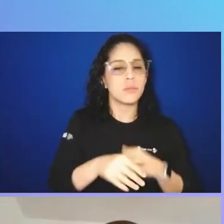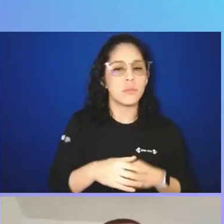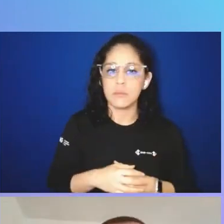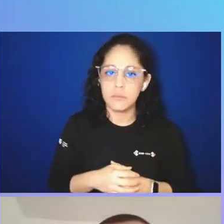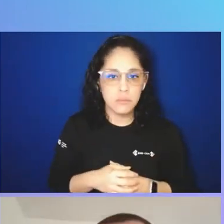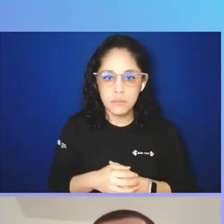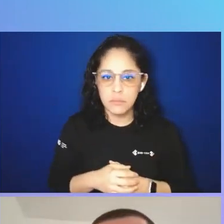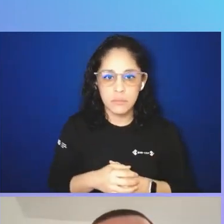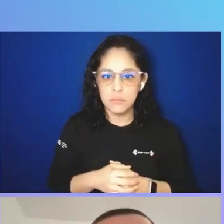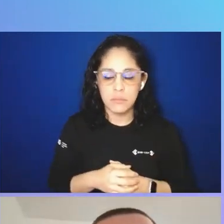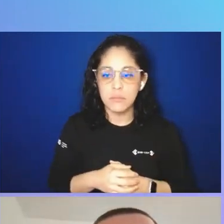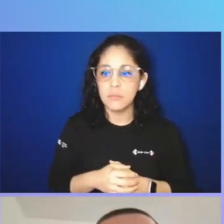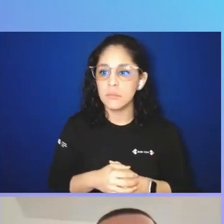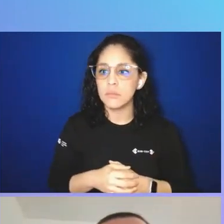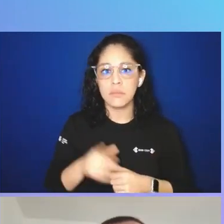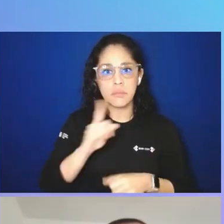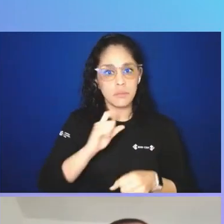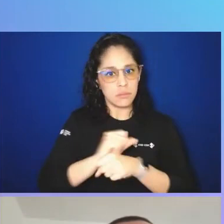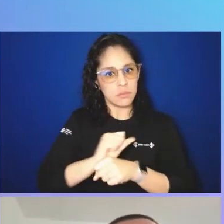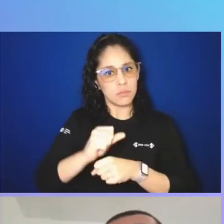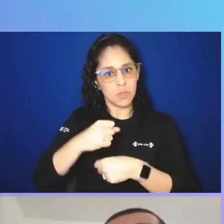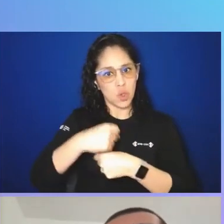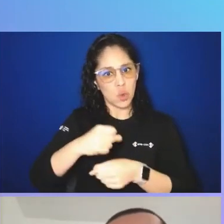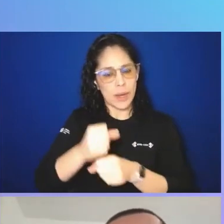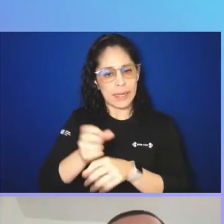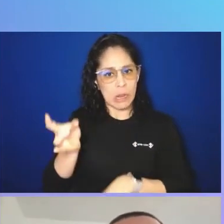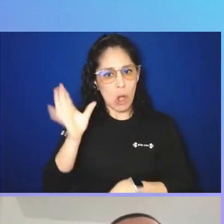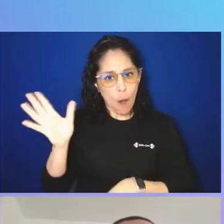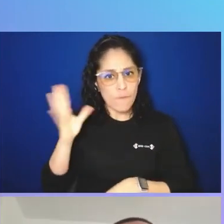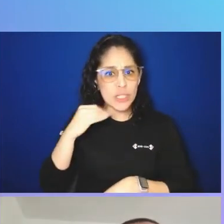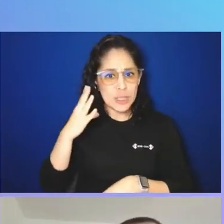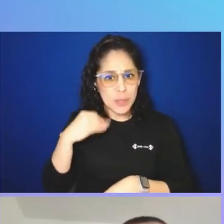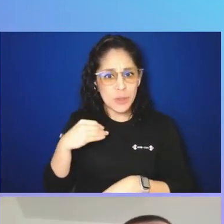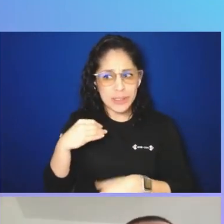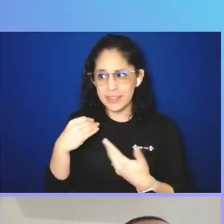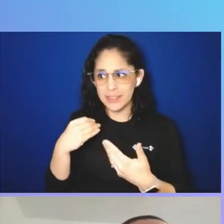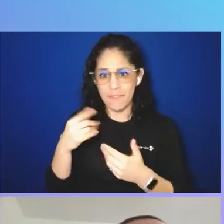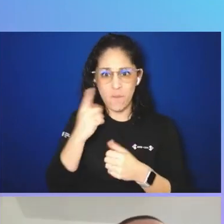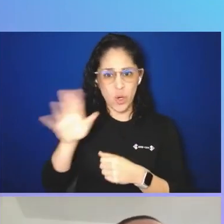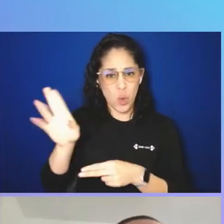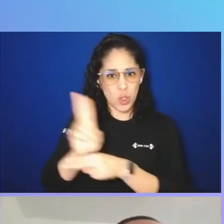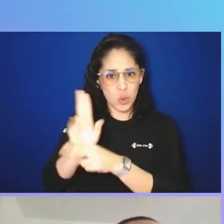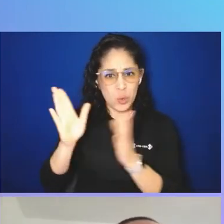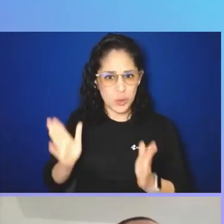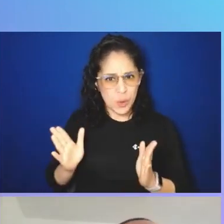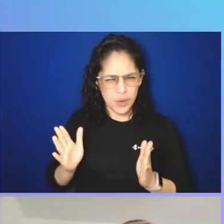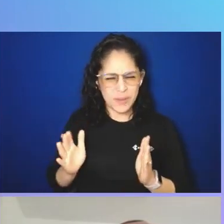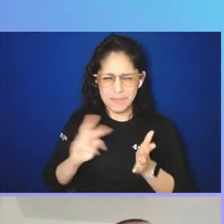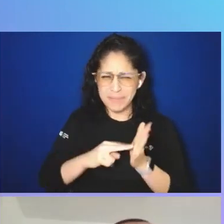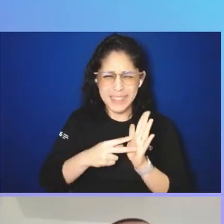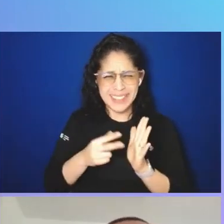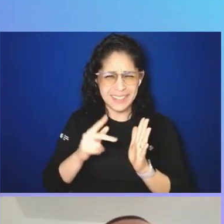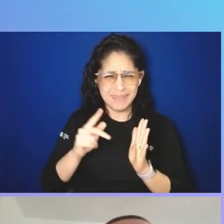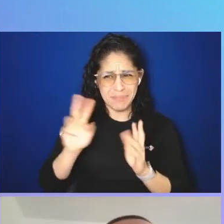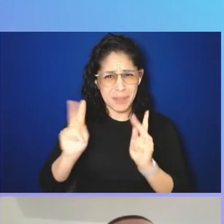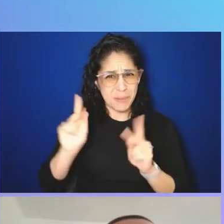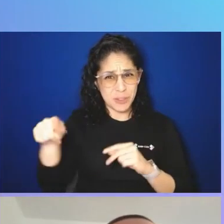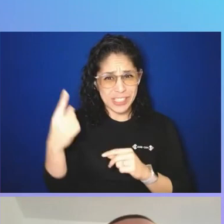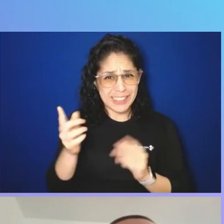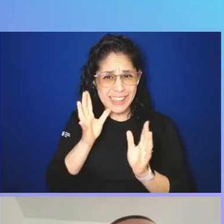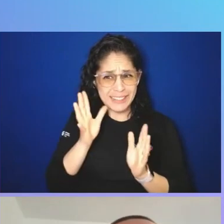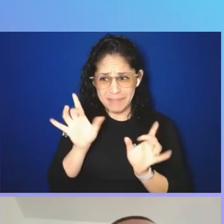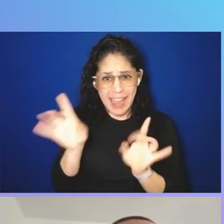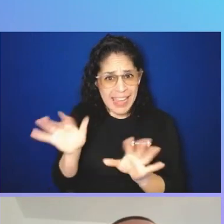a comparable experience for all your users, as much as your website is universally hated, which may be something you need to look into.